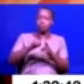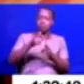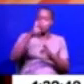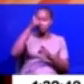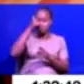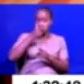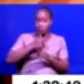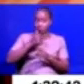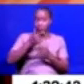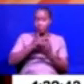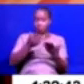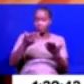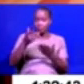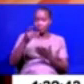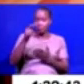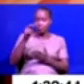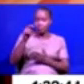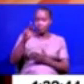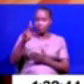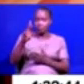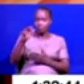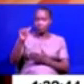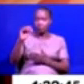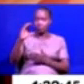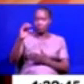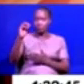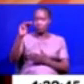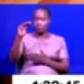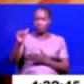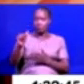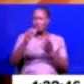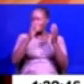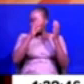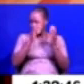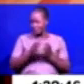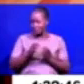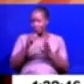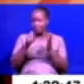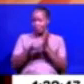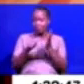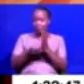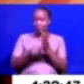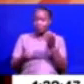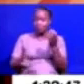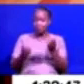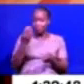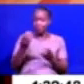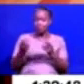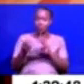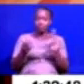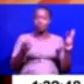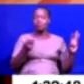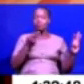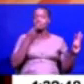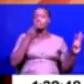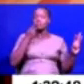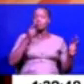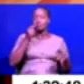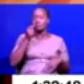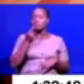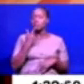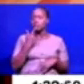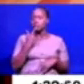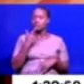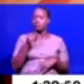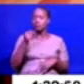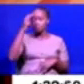blindness due to trachoma. Counties heavily burdened by cases of trachoma include Baringo, West Pokot, Turkana, Kajiado